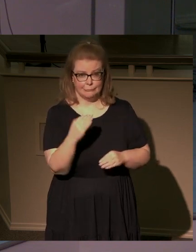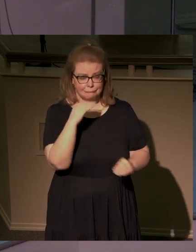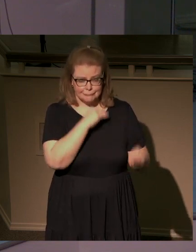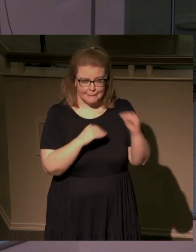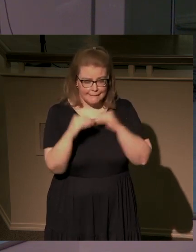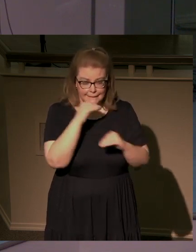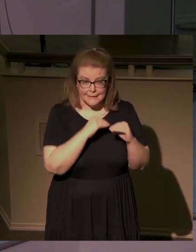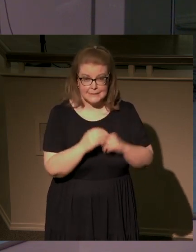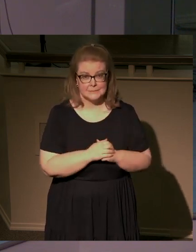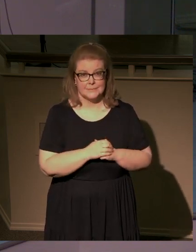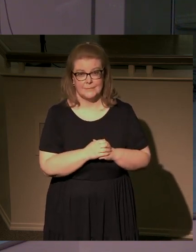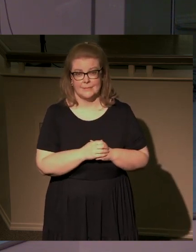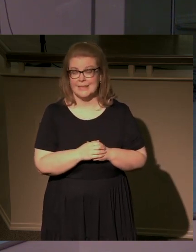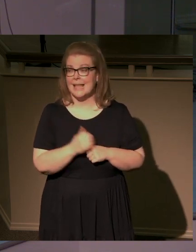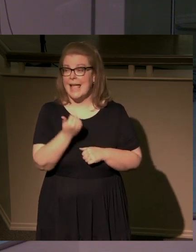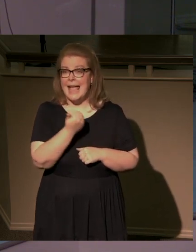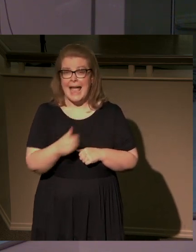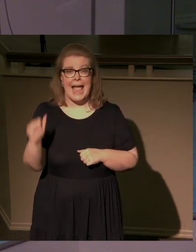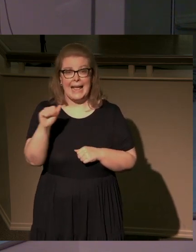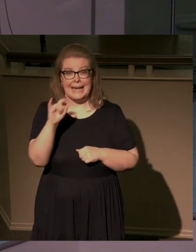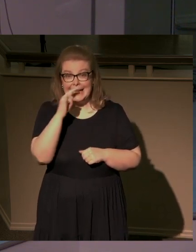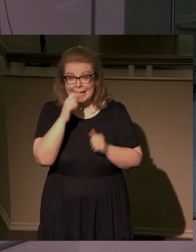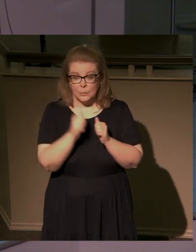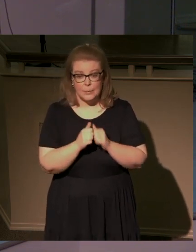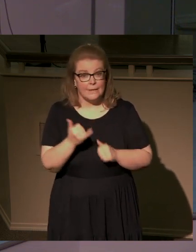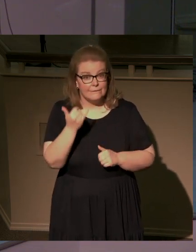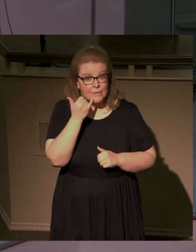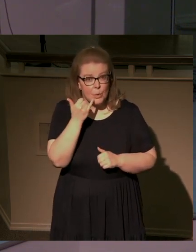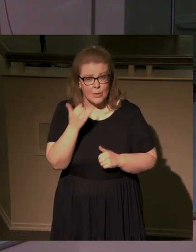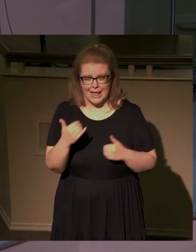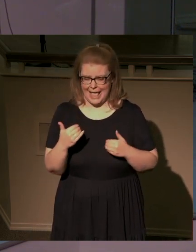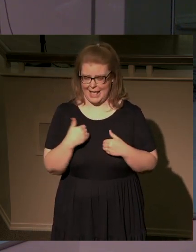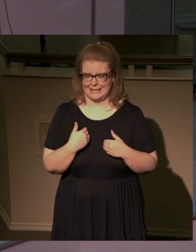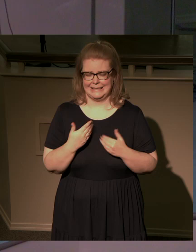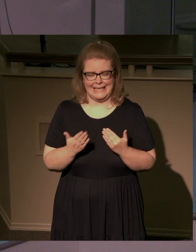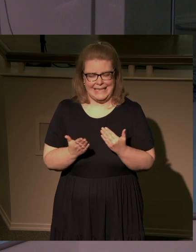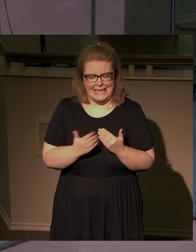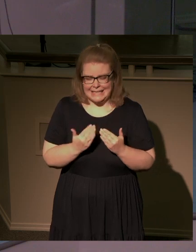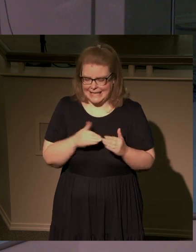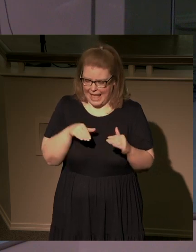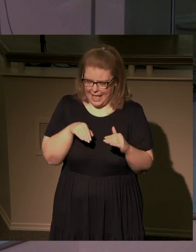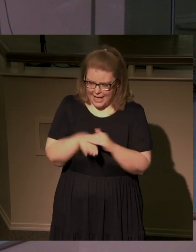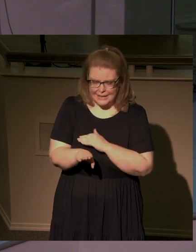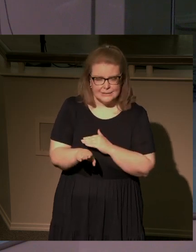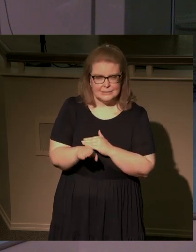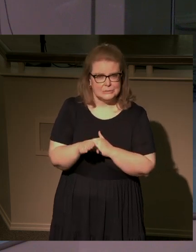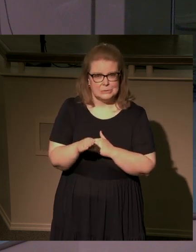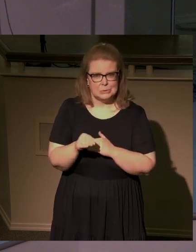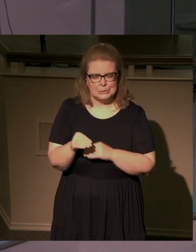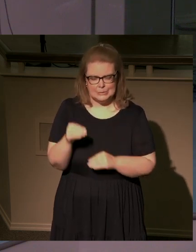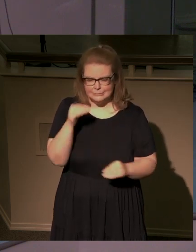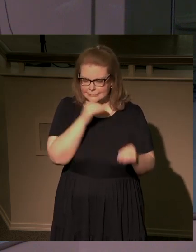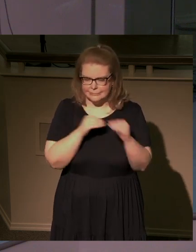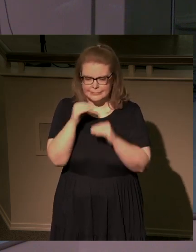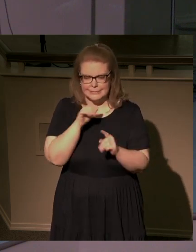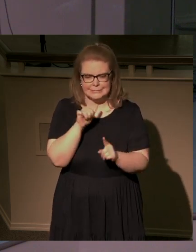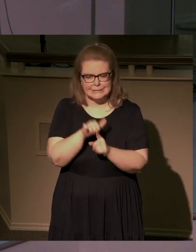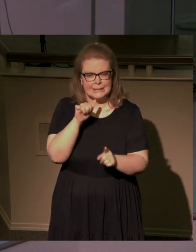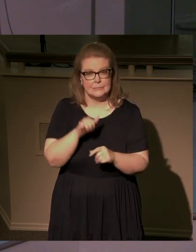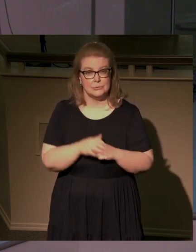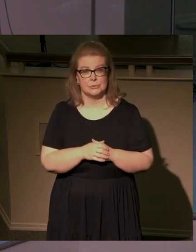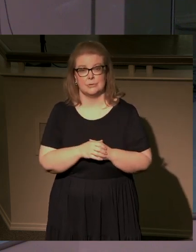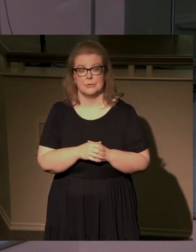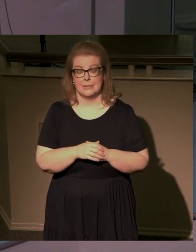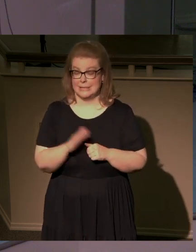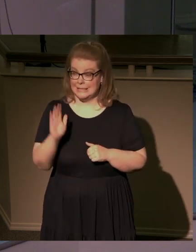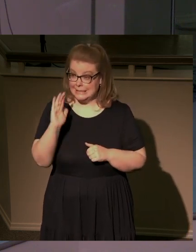Listen, any kid with a phone has a portal to deception in their pocket. And the deceptions seem